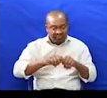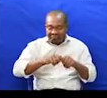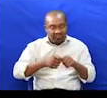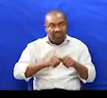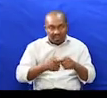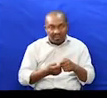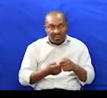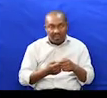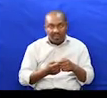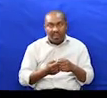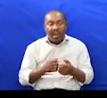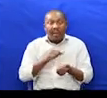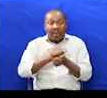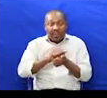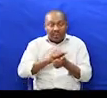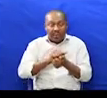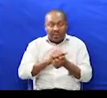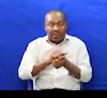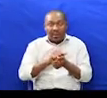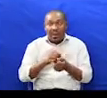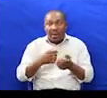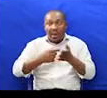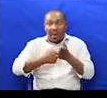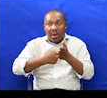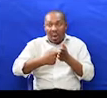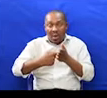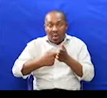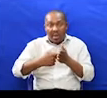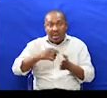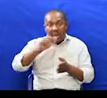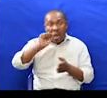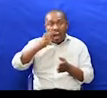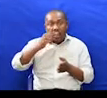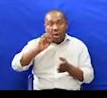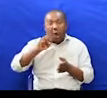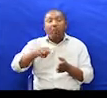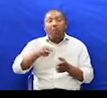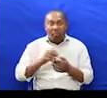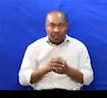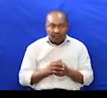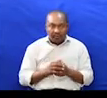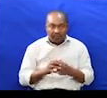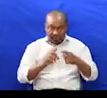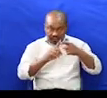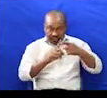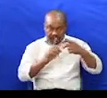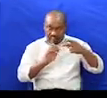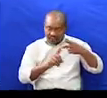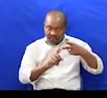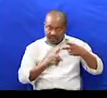This was the first idea which Dalton worked on about the atom. And another idea